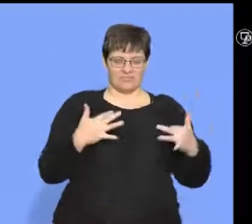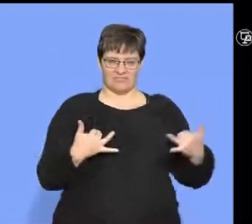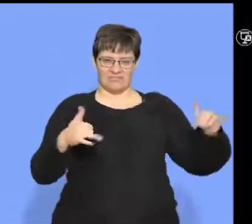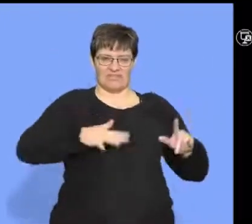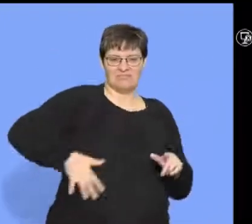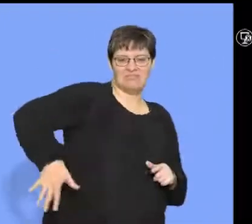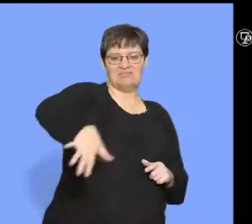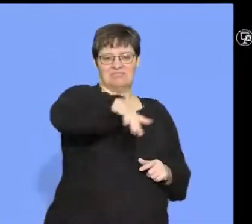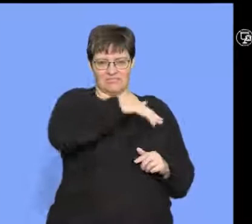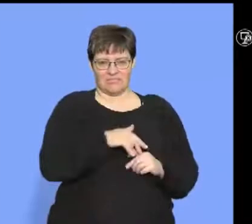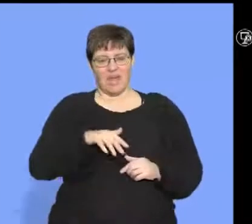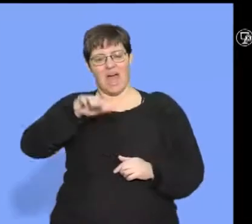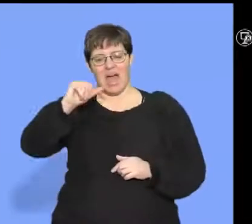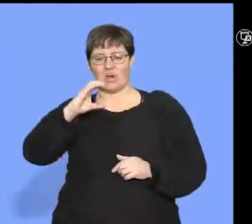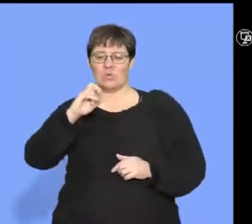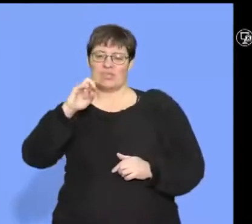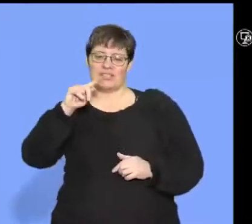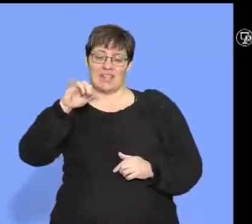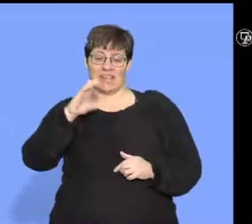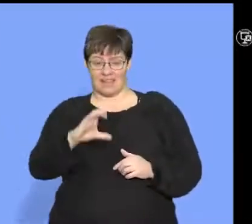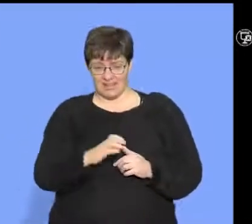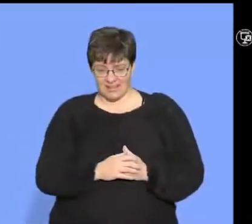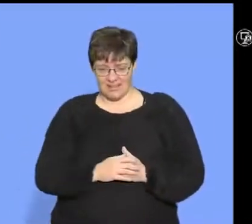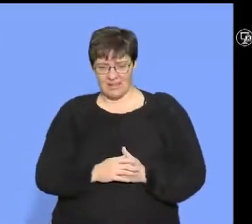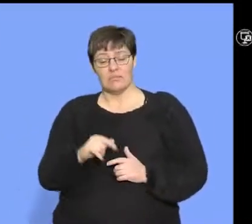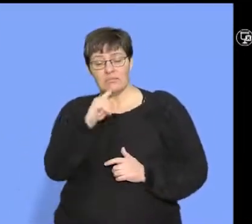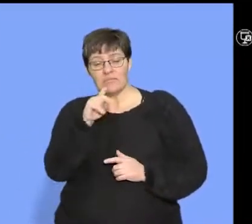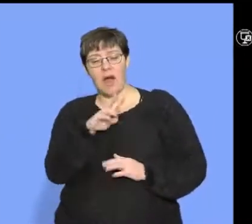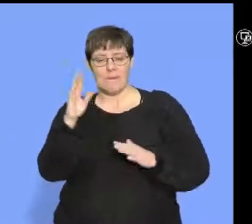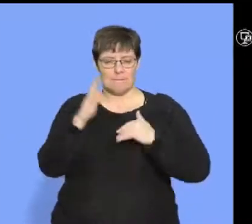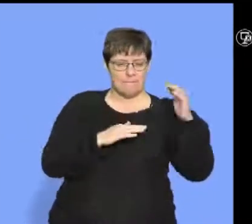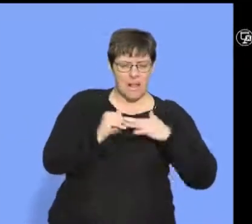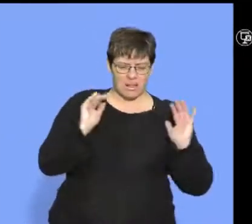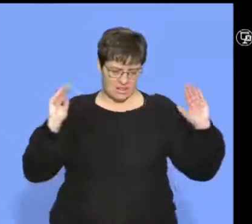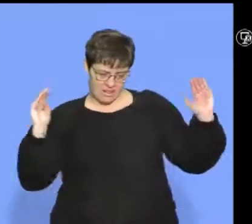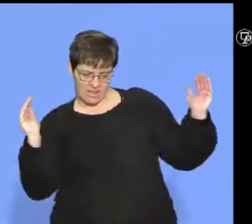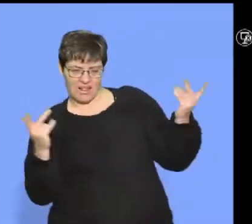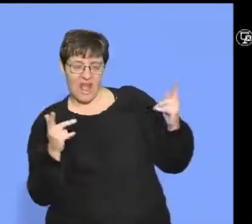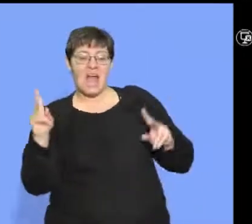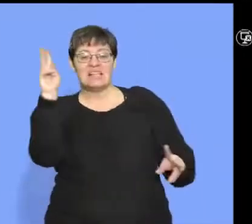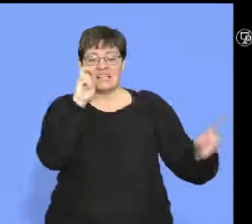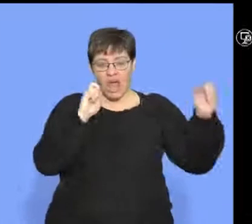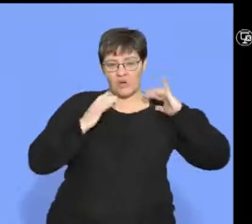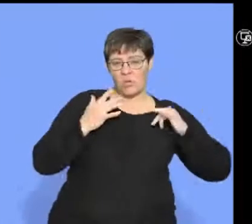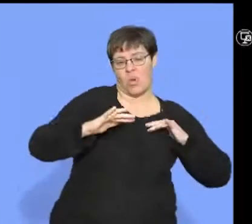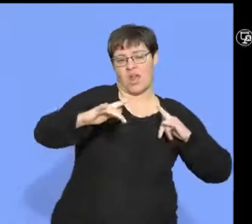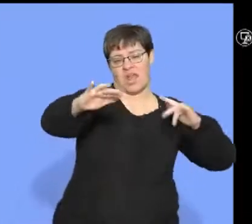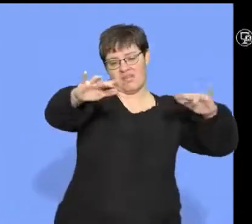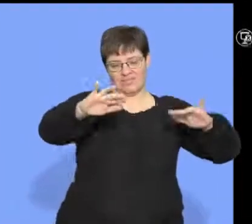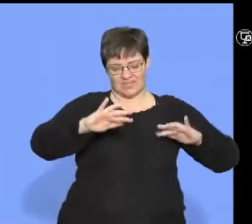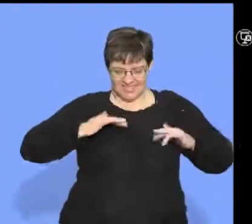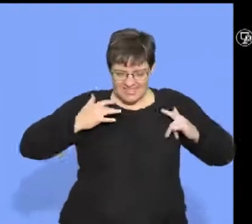venue. These large halls and concert venues are built in such a way that the sound waves